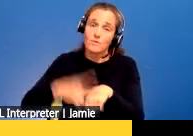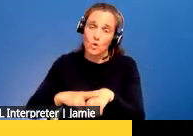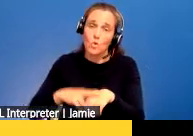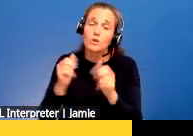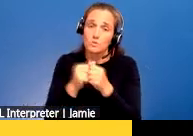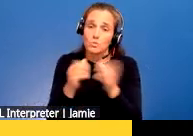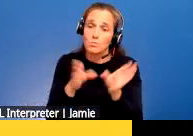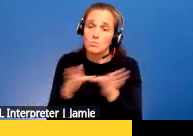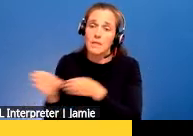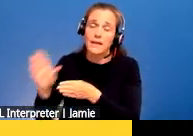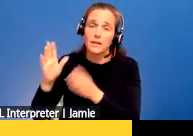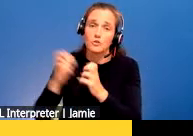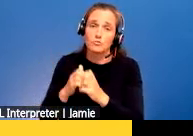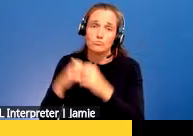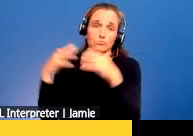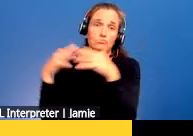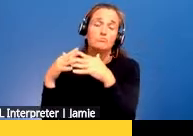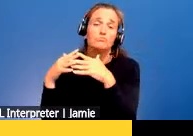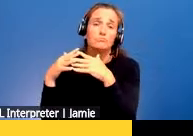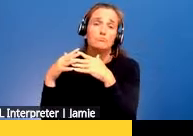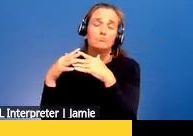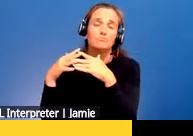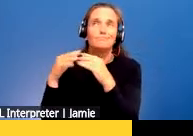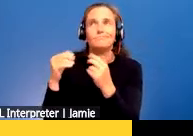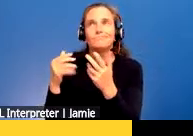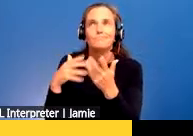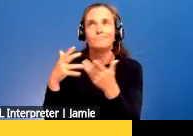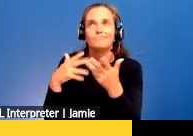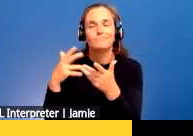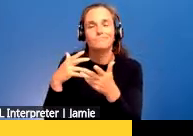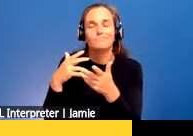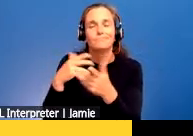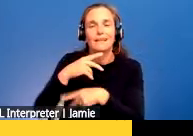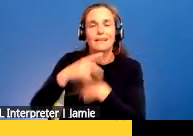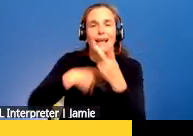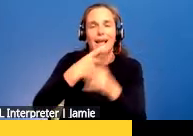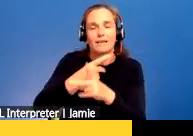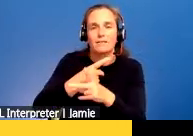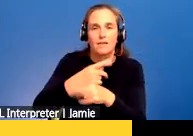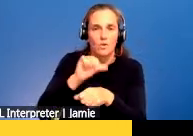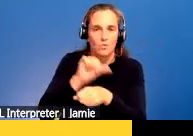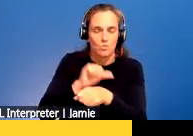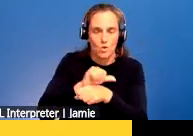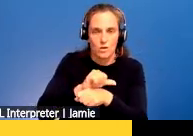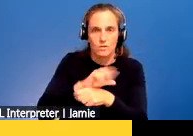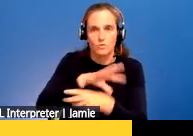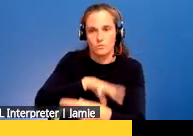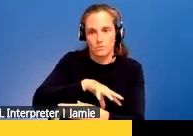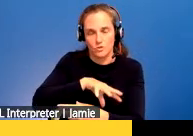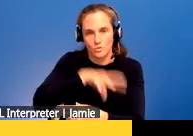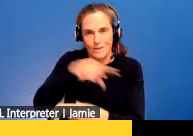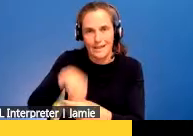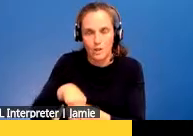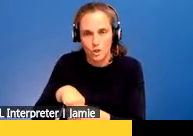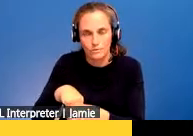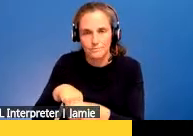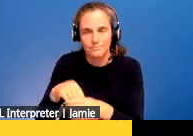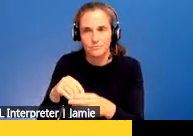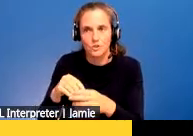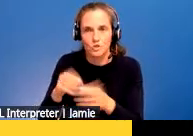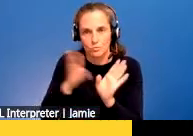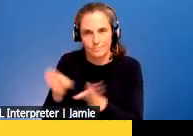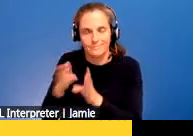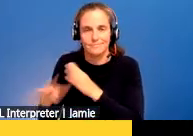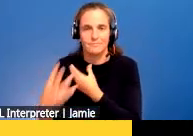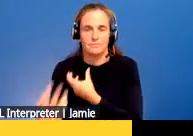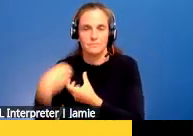implement a kind of a work to enhance inclusivity. And it has to do especially